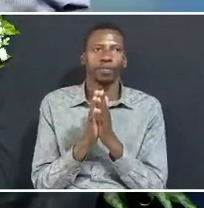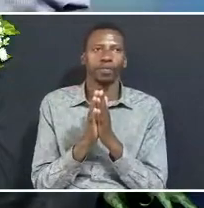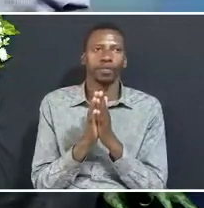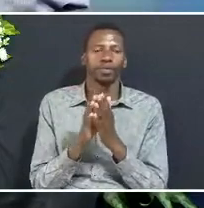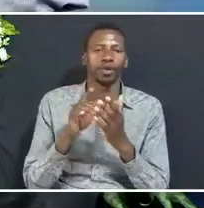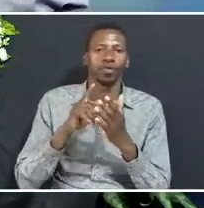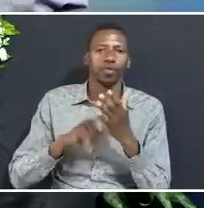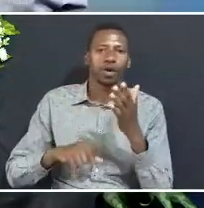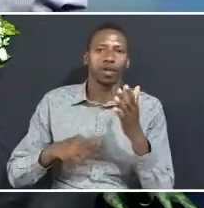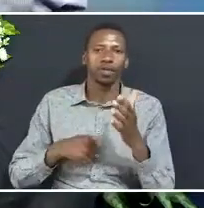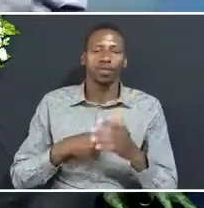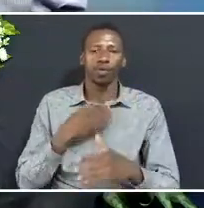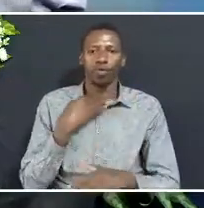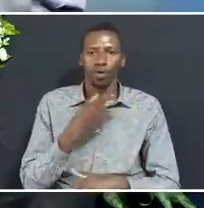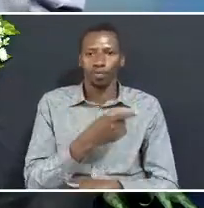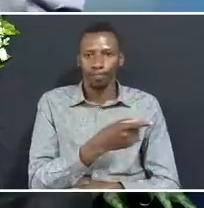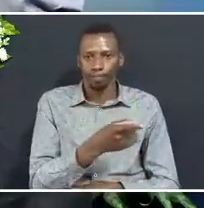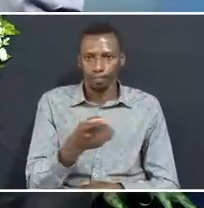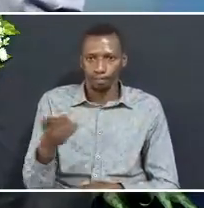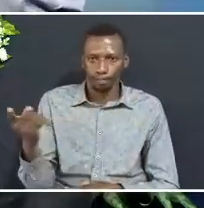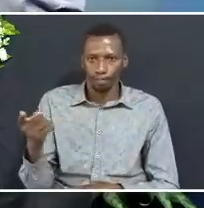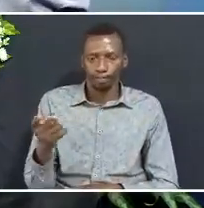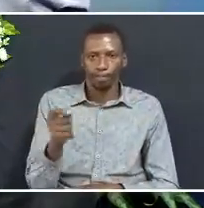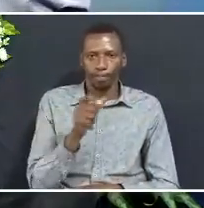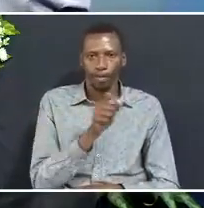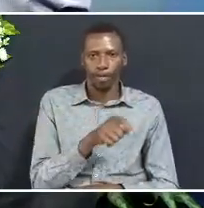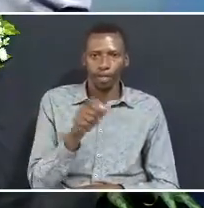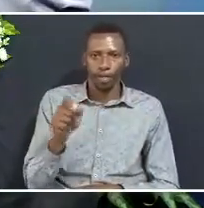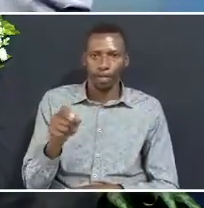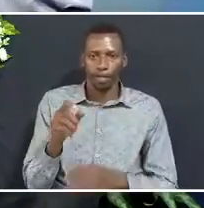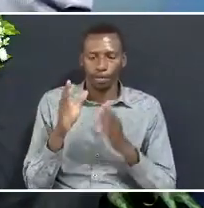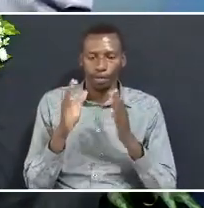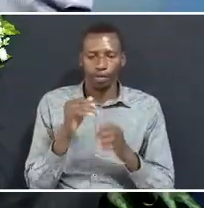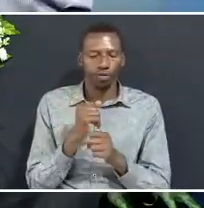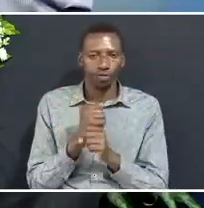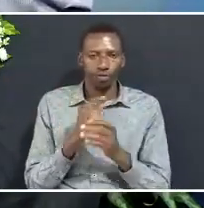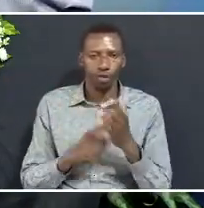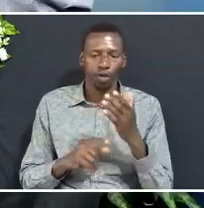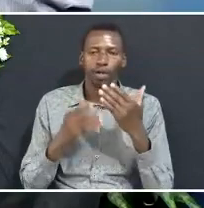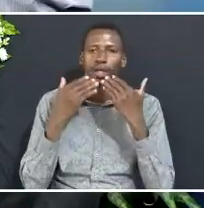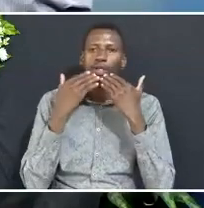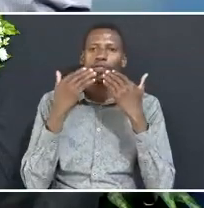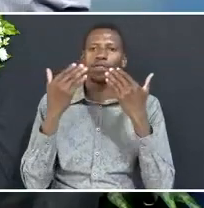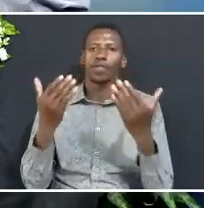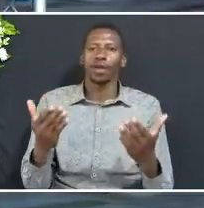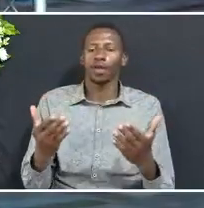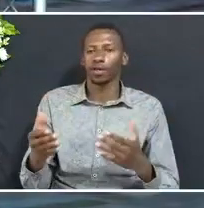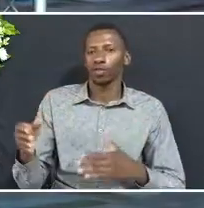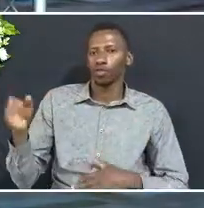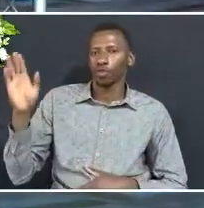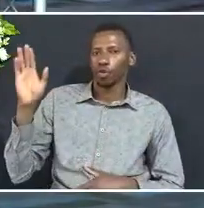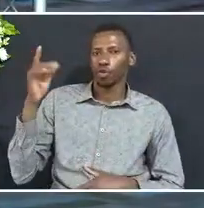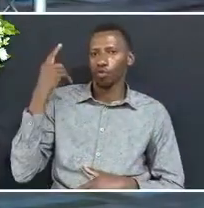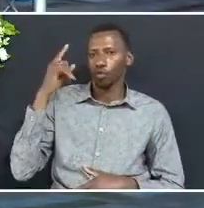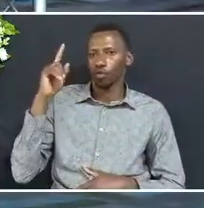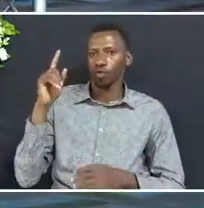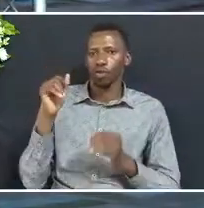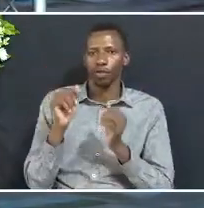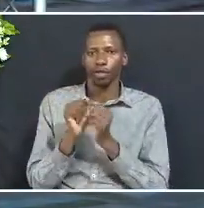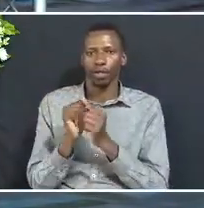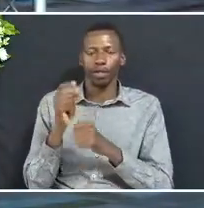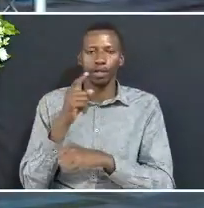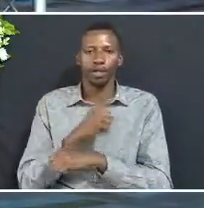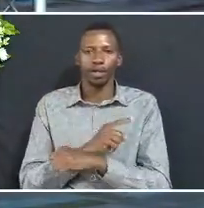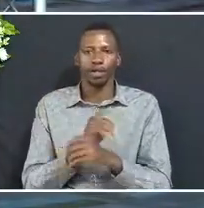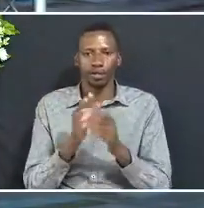What I want you to do, each one of you, is to thank God for the 10 days of prayer and the